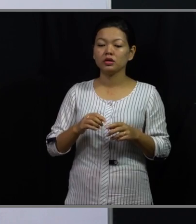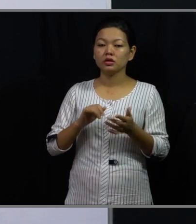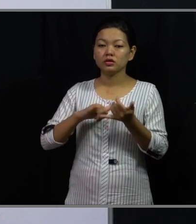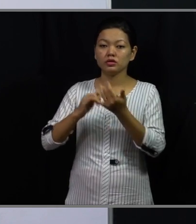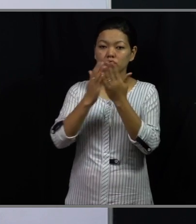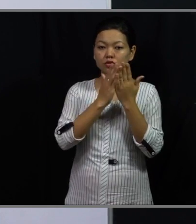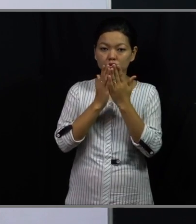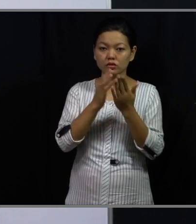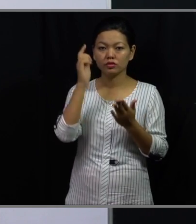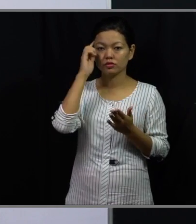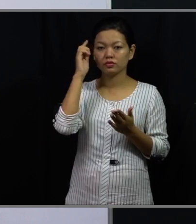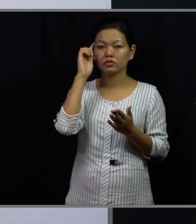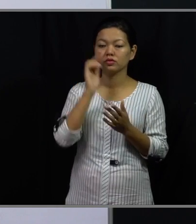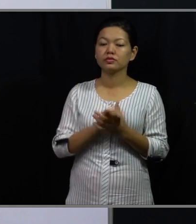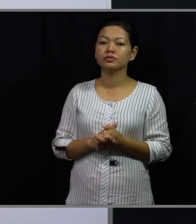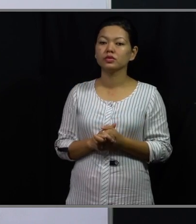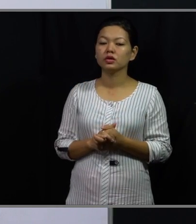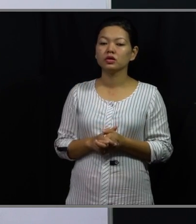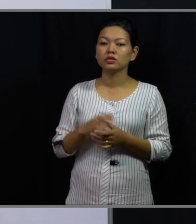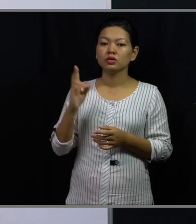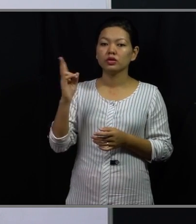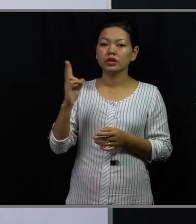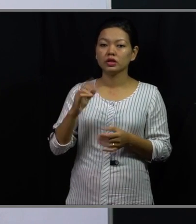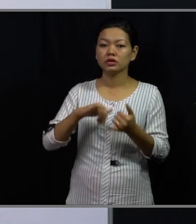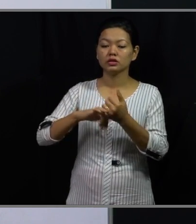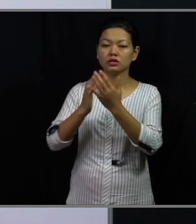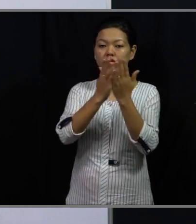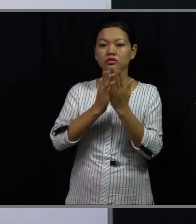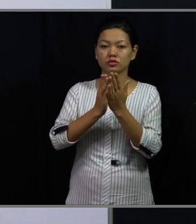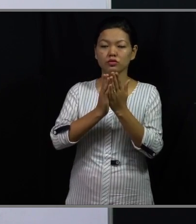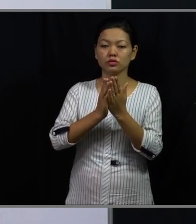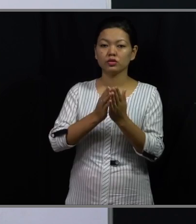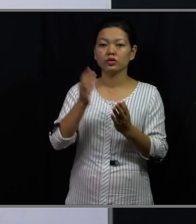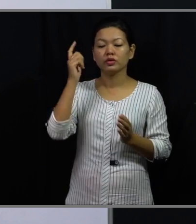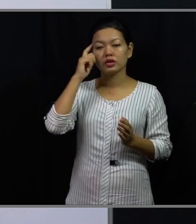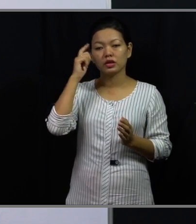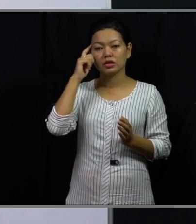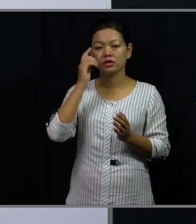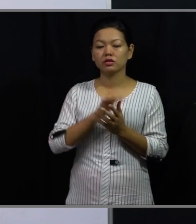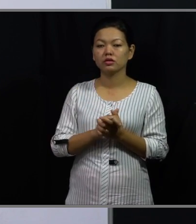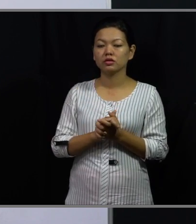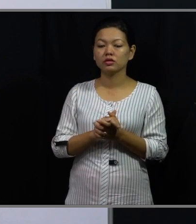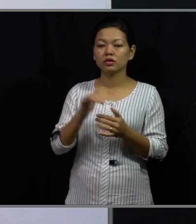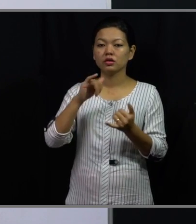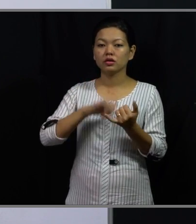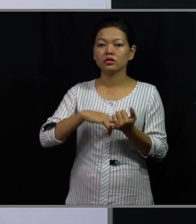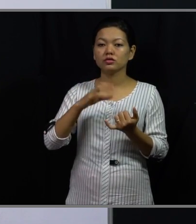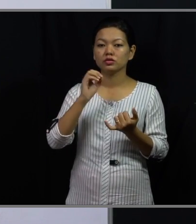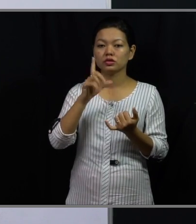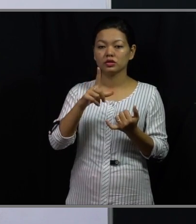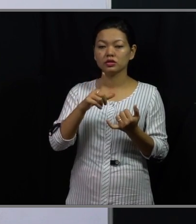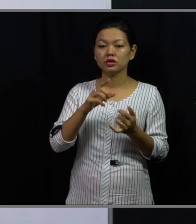group of school of thought, they think that sociology is a pure, which means sociology should be studied as a pure